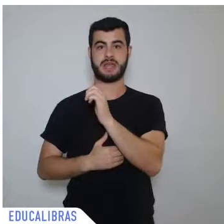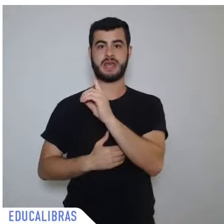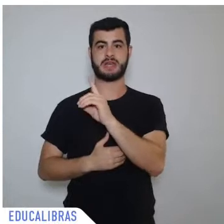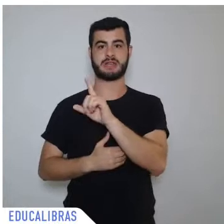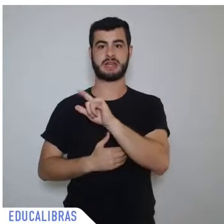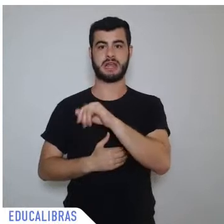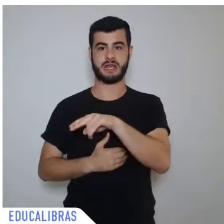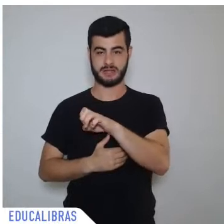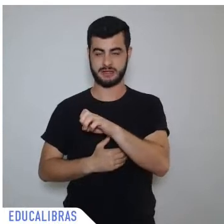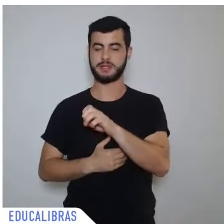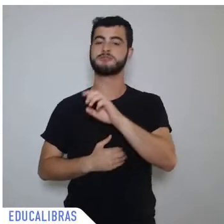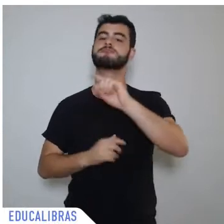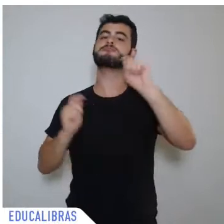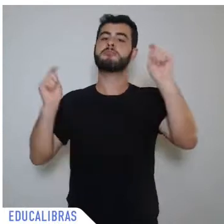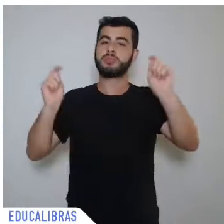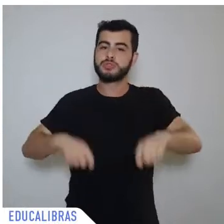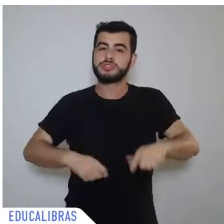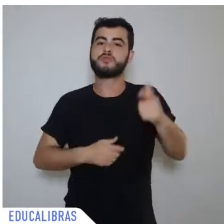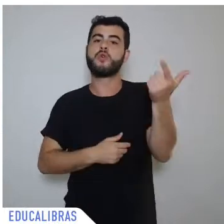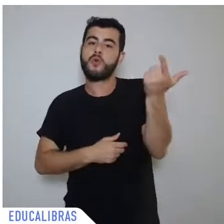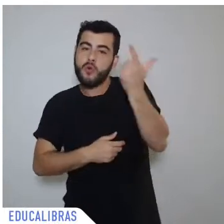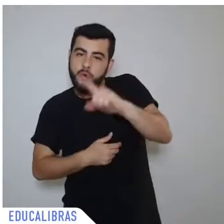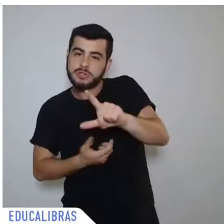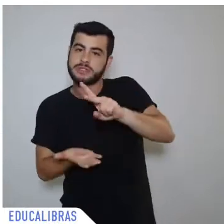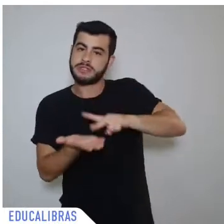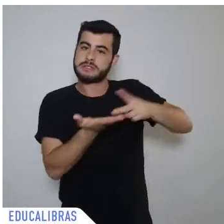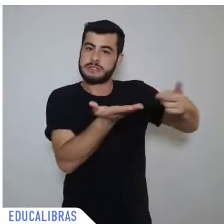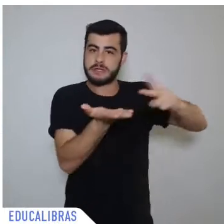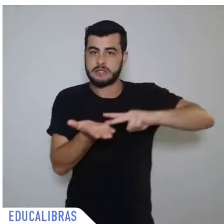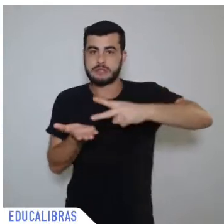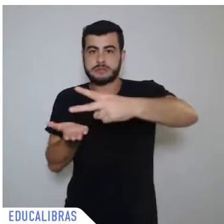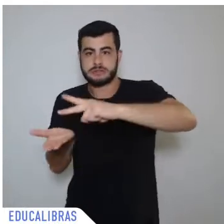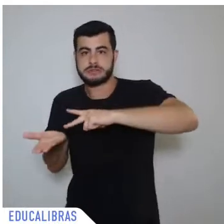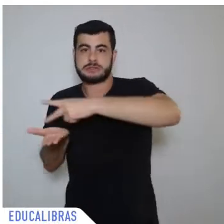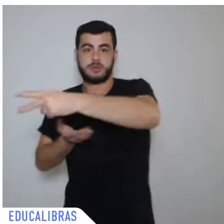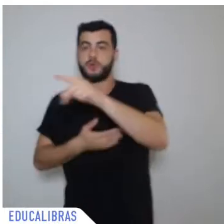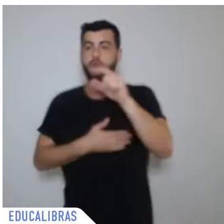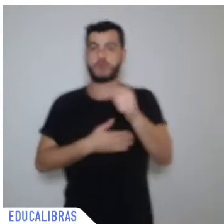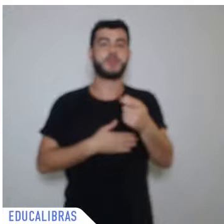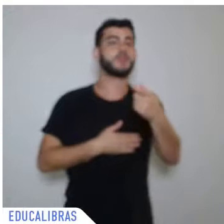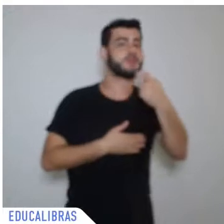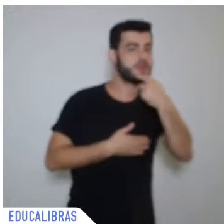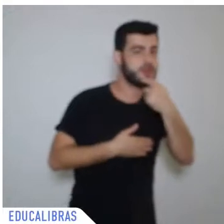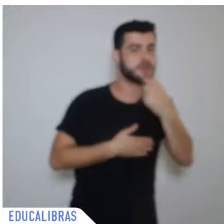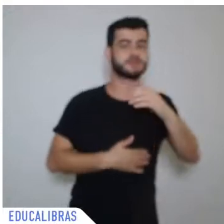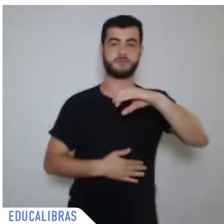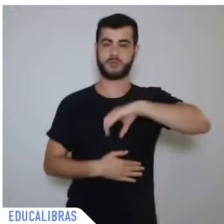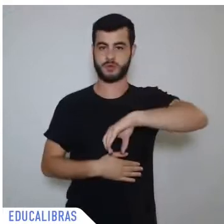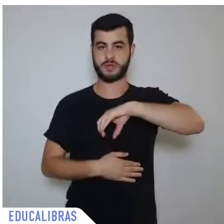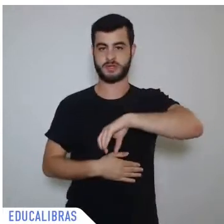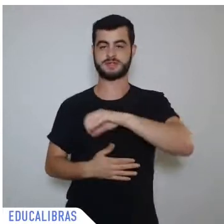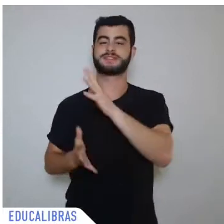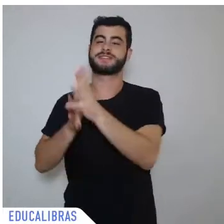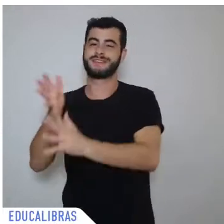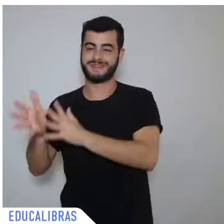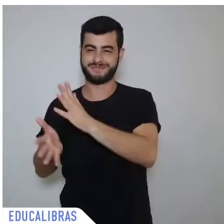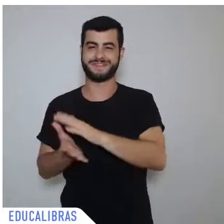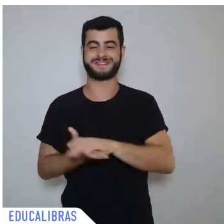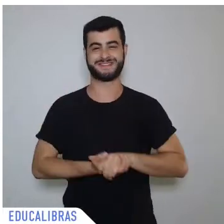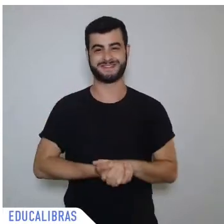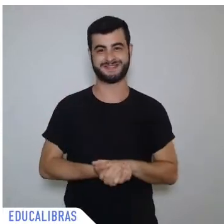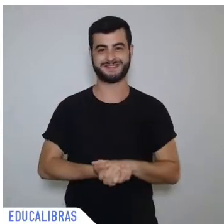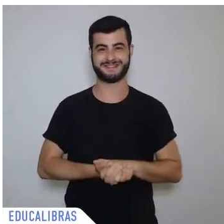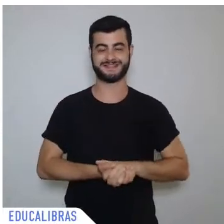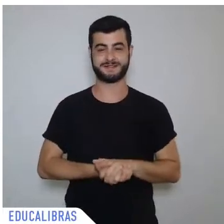Headline for allowing us to create a free online event with simultaneous interpreting into English, Portuguese, and Brazilian Sign